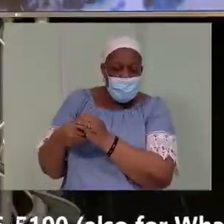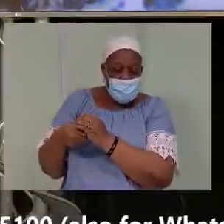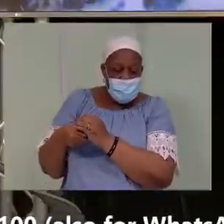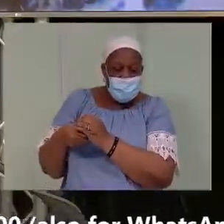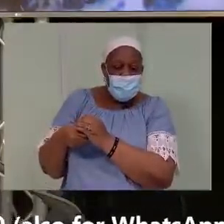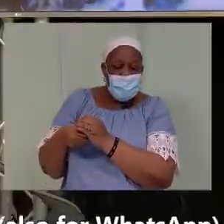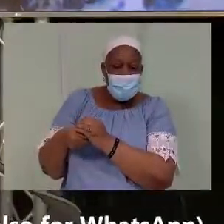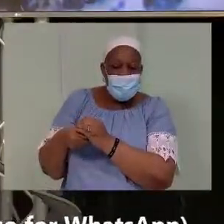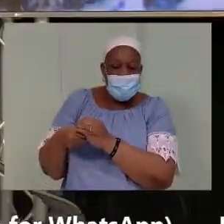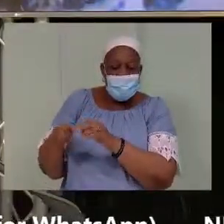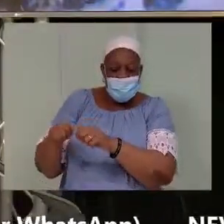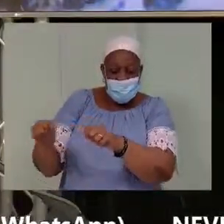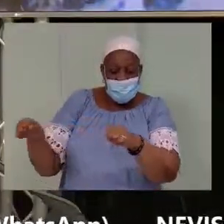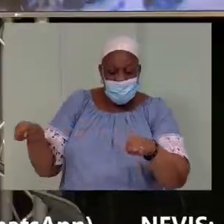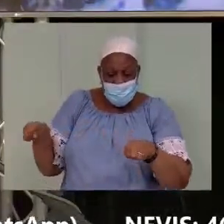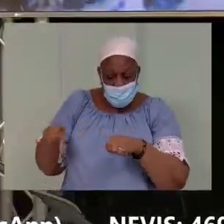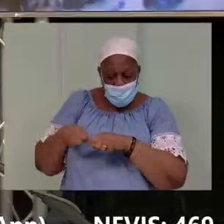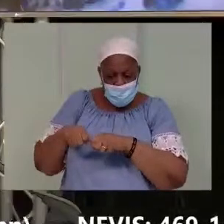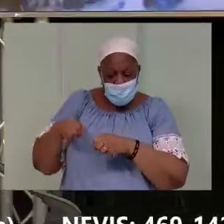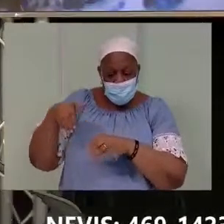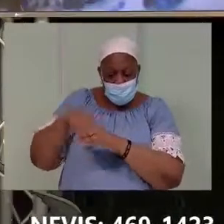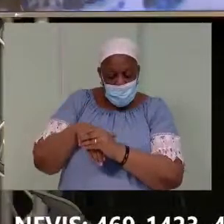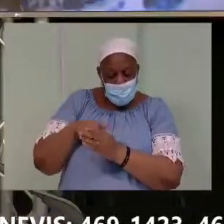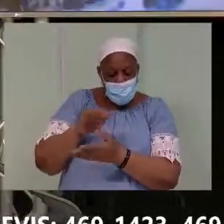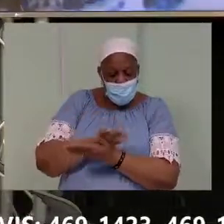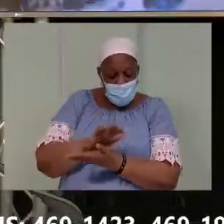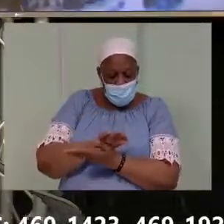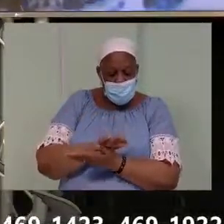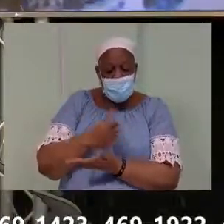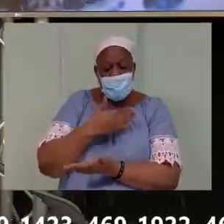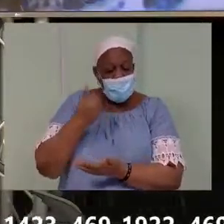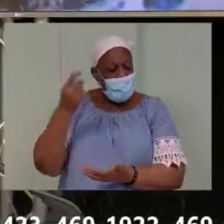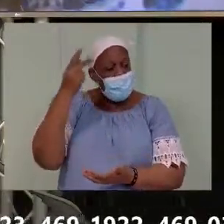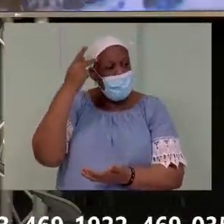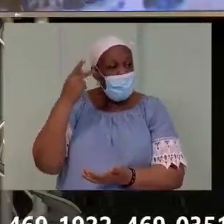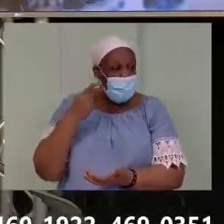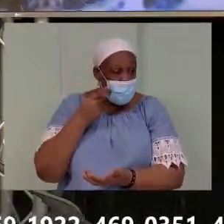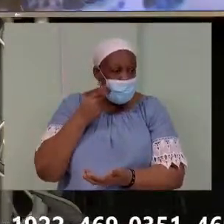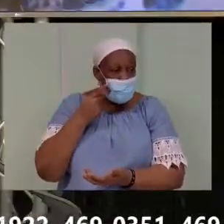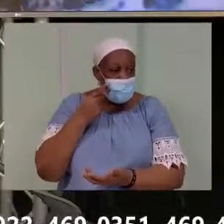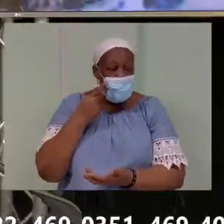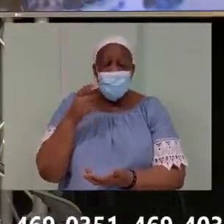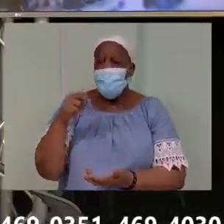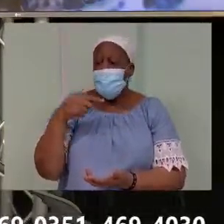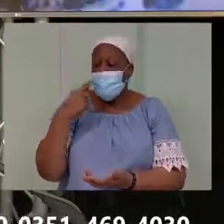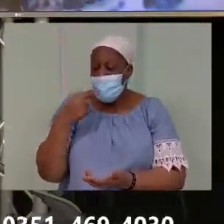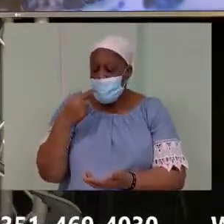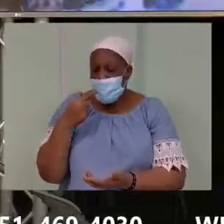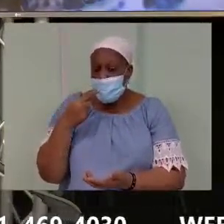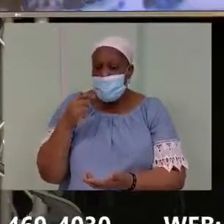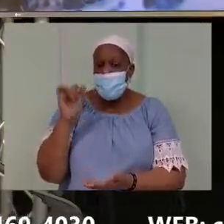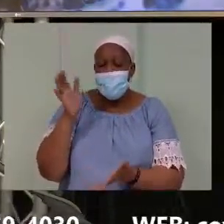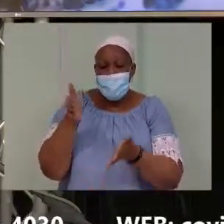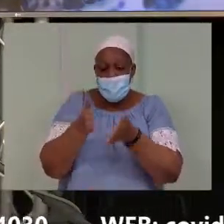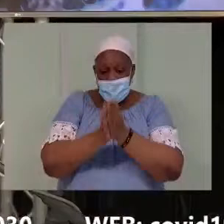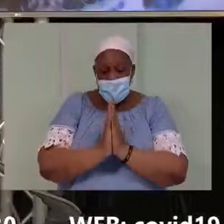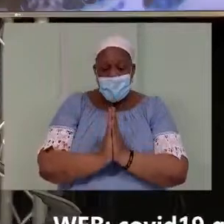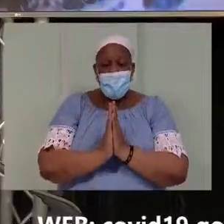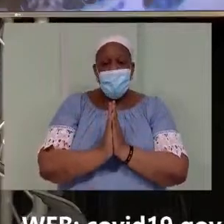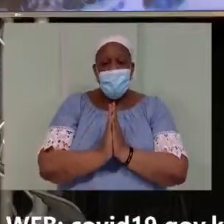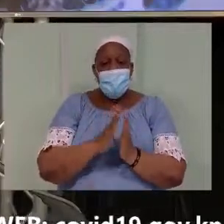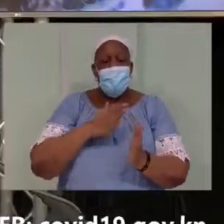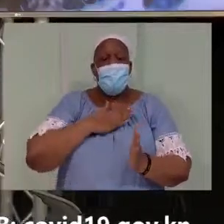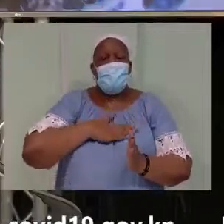identified isolated area at the center, and the parents will then be informed. We are asking, we are